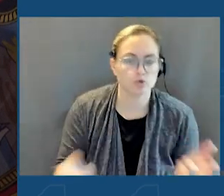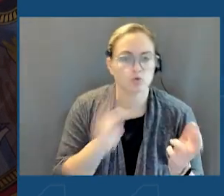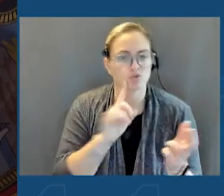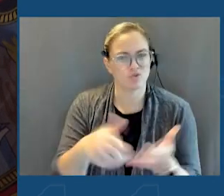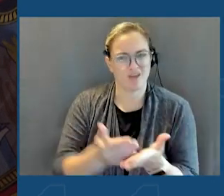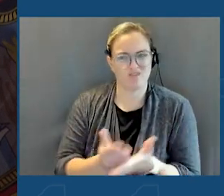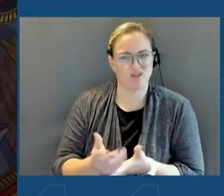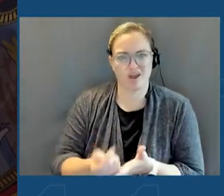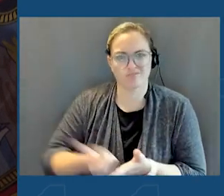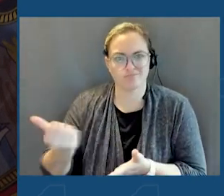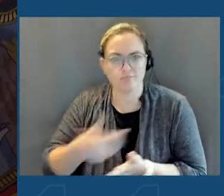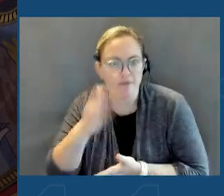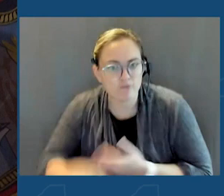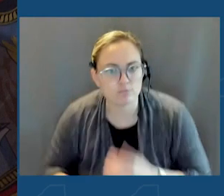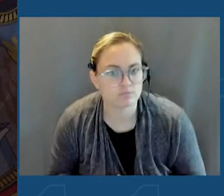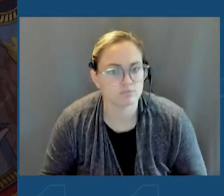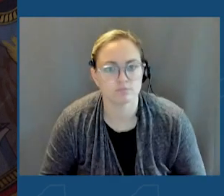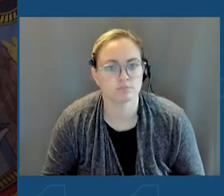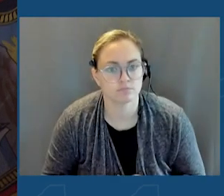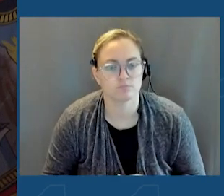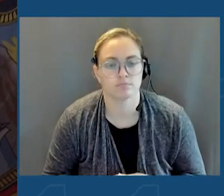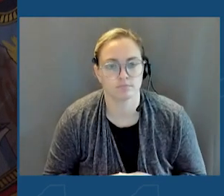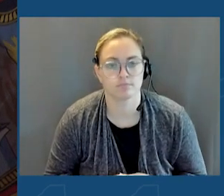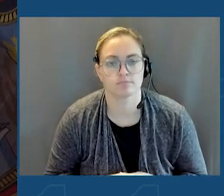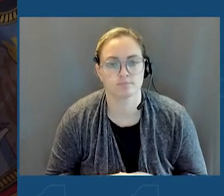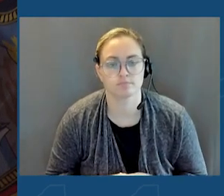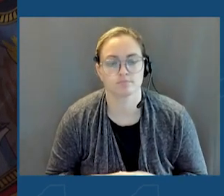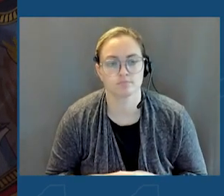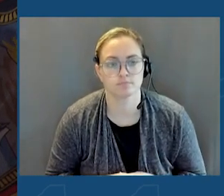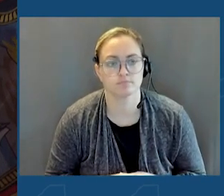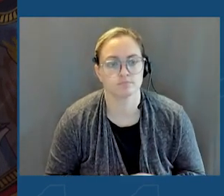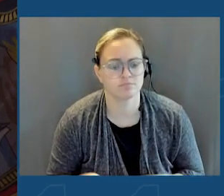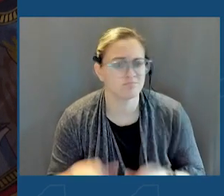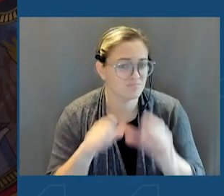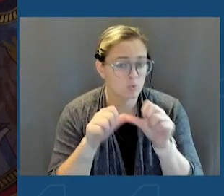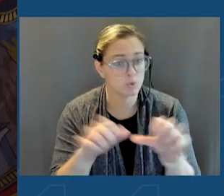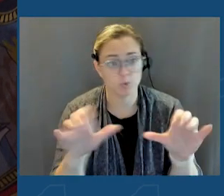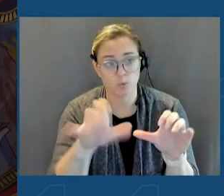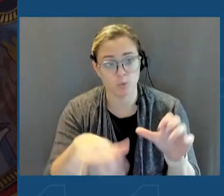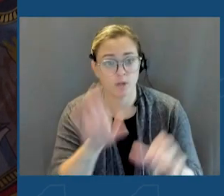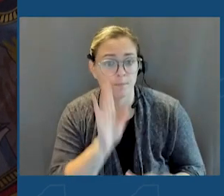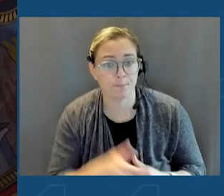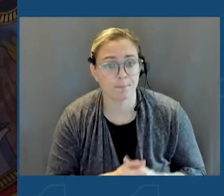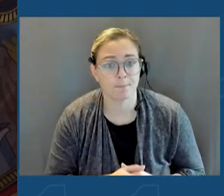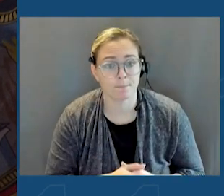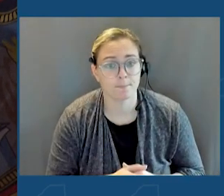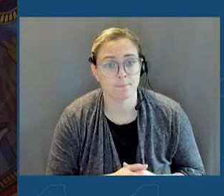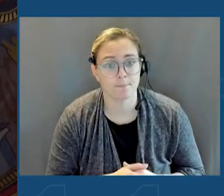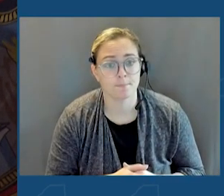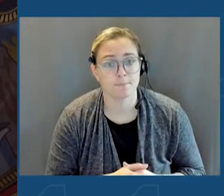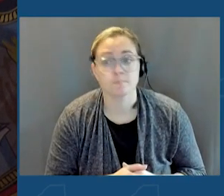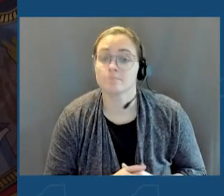never jeopardized in our state. That's what we're going to continue to do. But